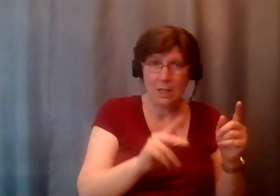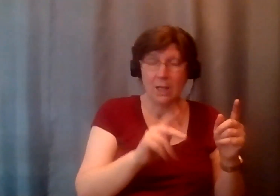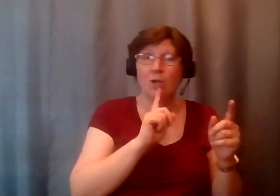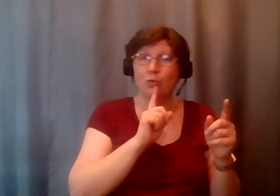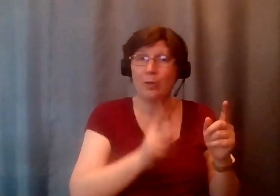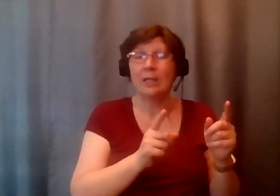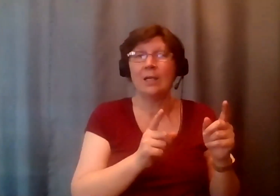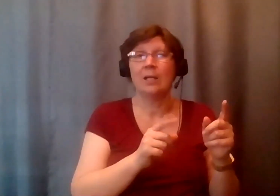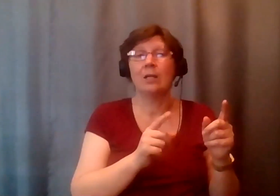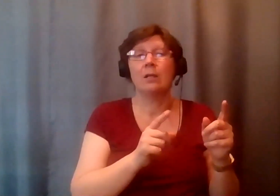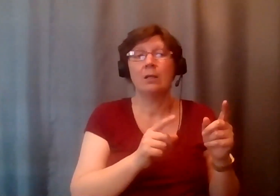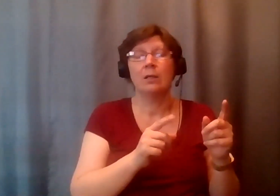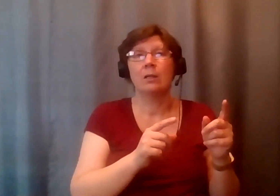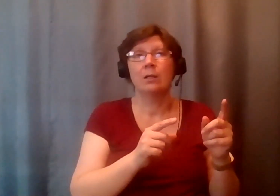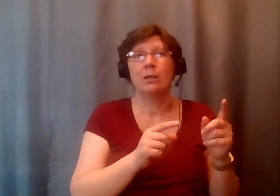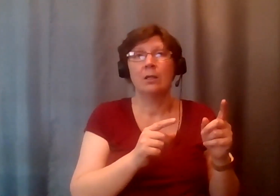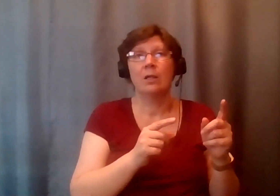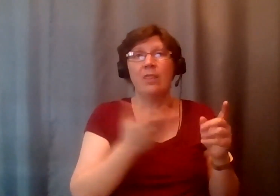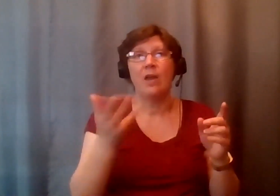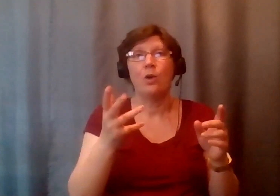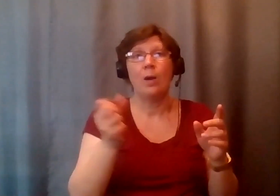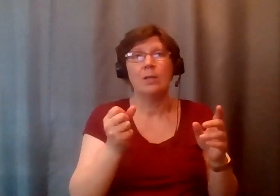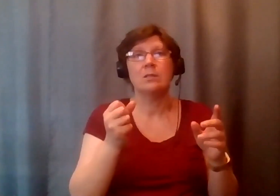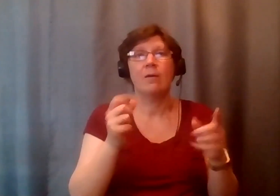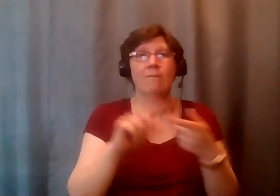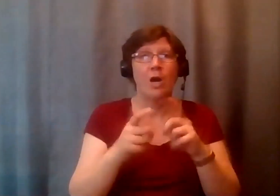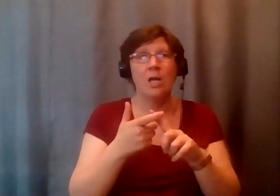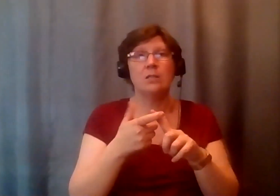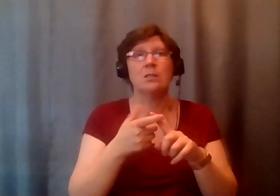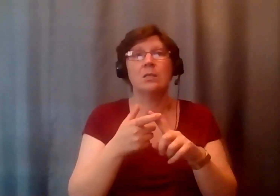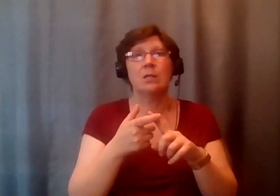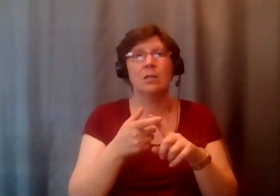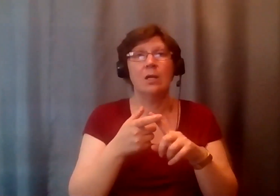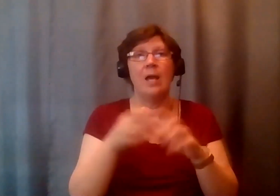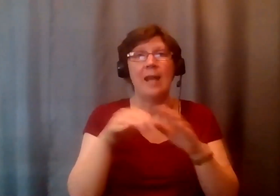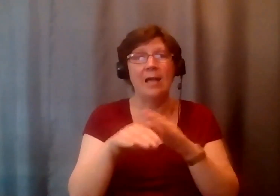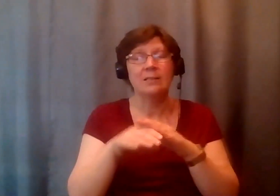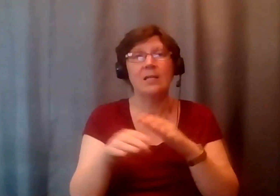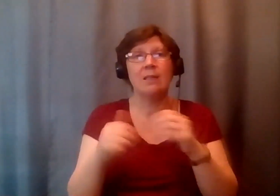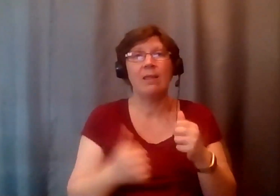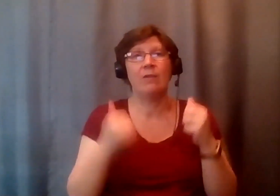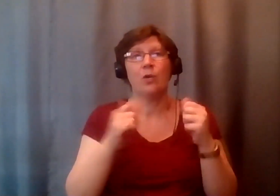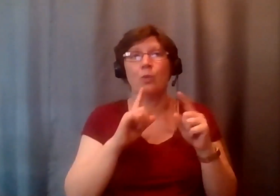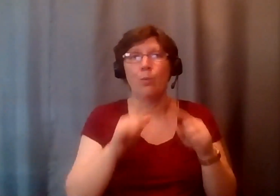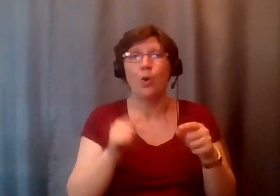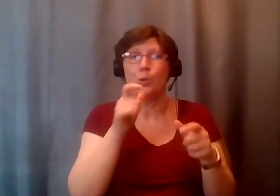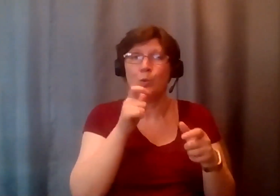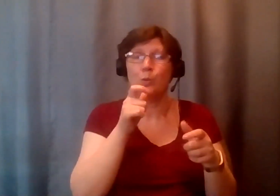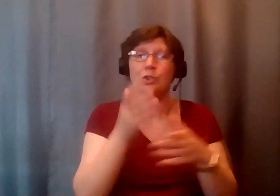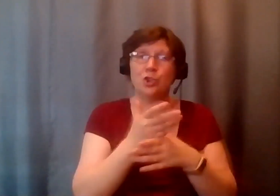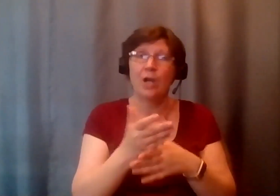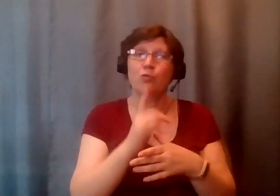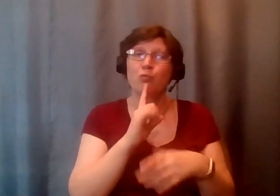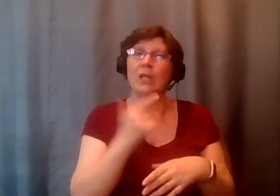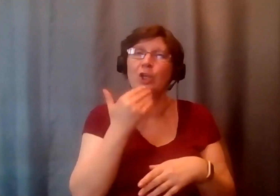there was a slow, our friends and colleagues in particularly Access Living reported who and shared who had really good,